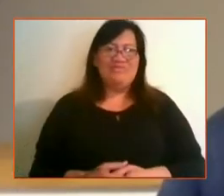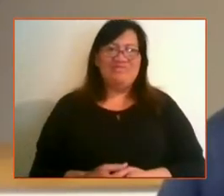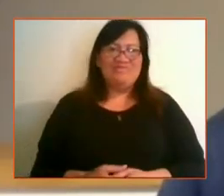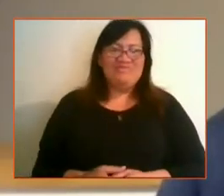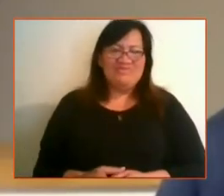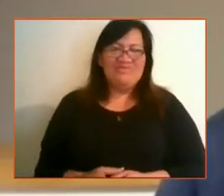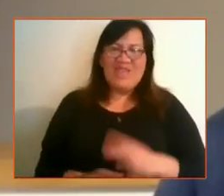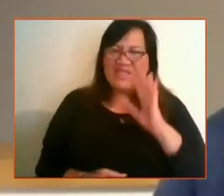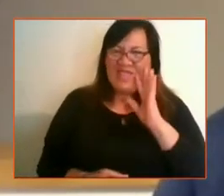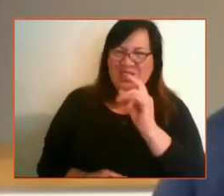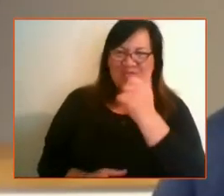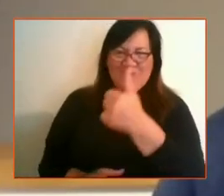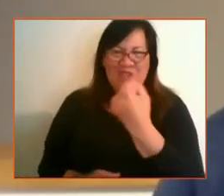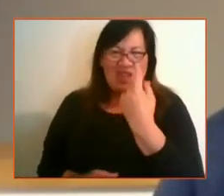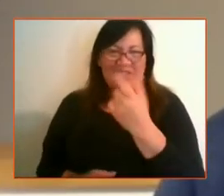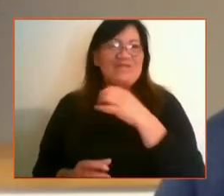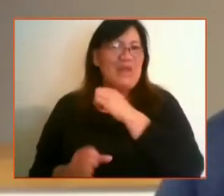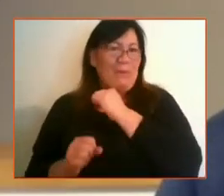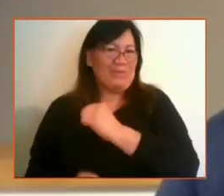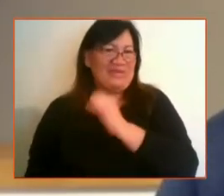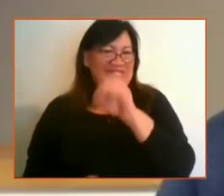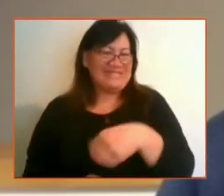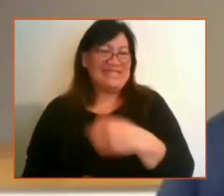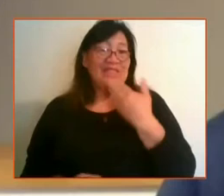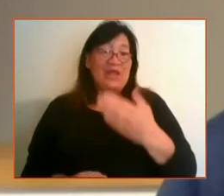commitment to me. Let's go to Chlöe Swarbrick.